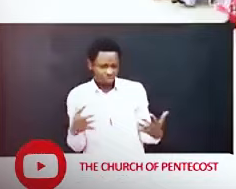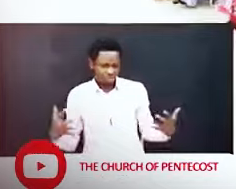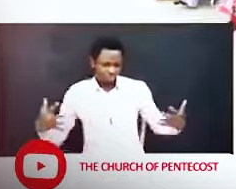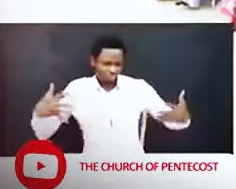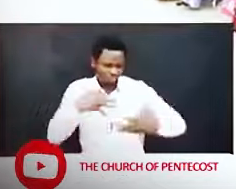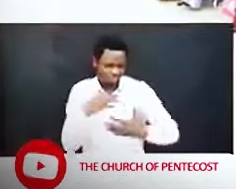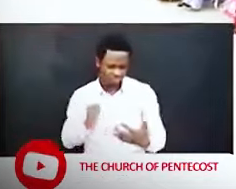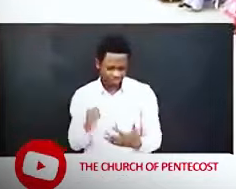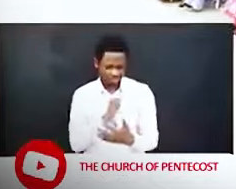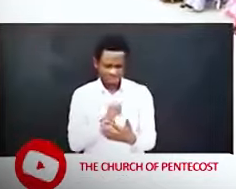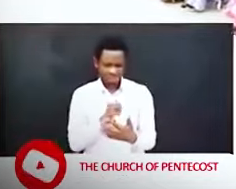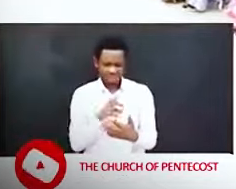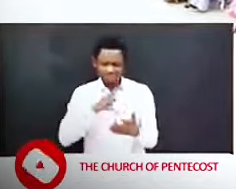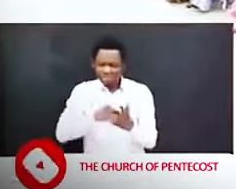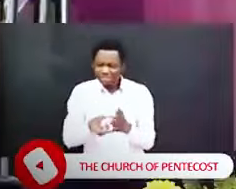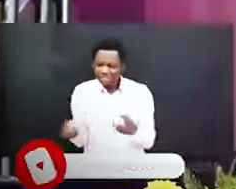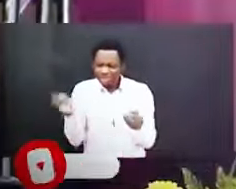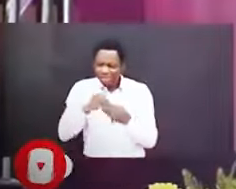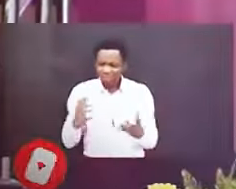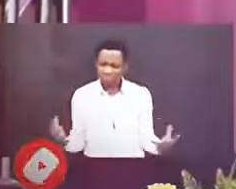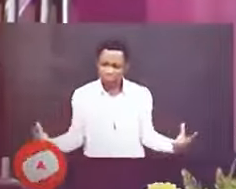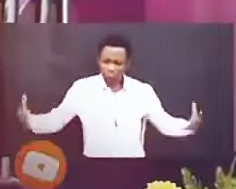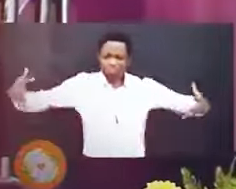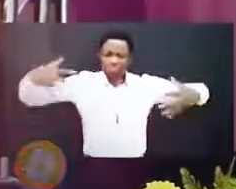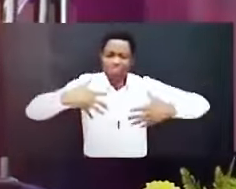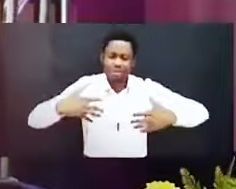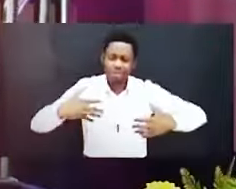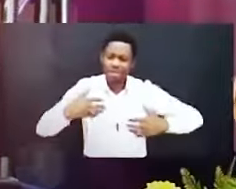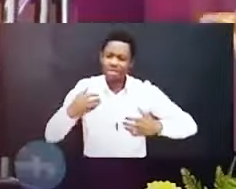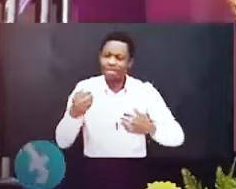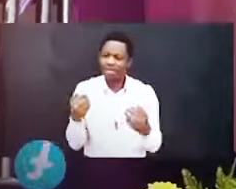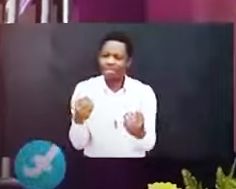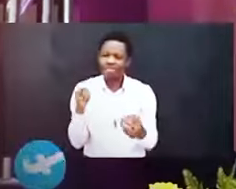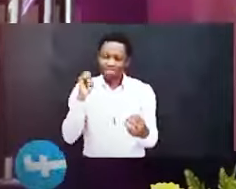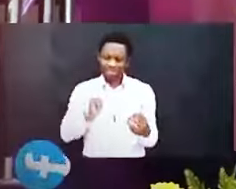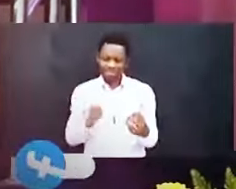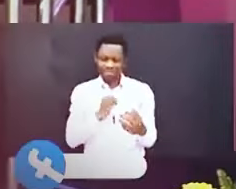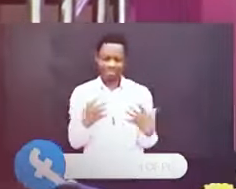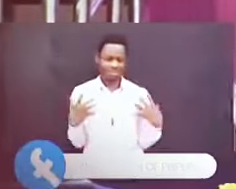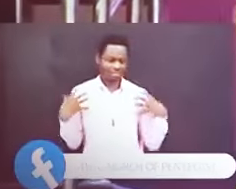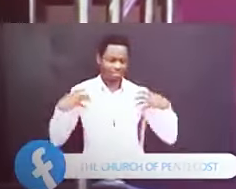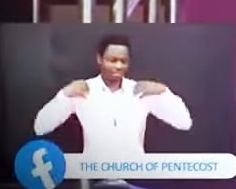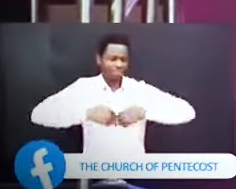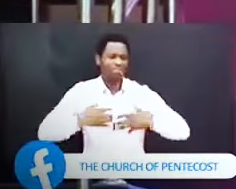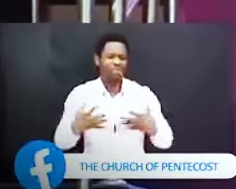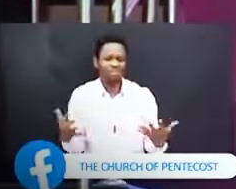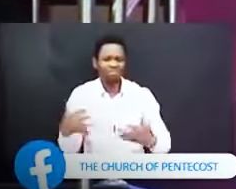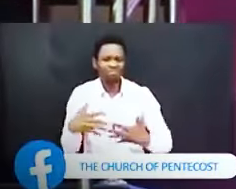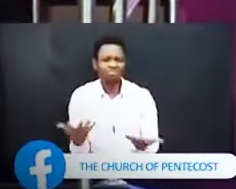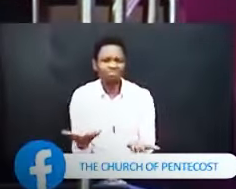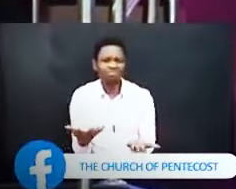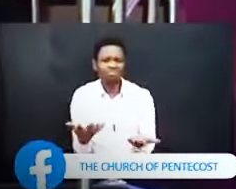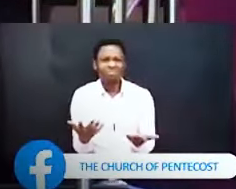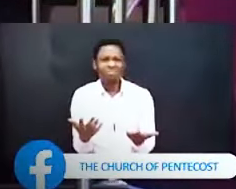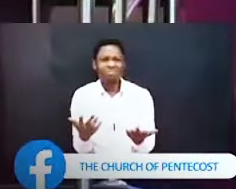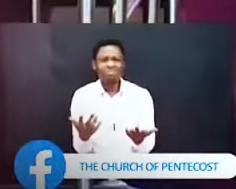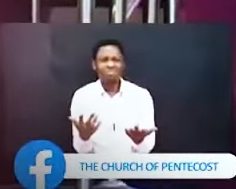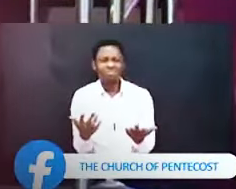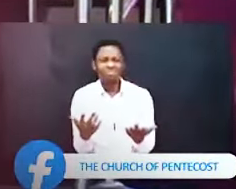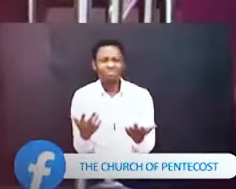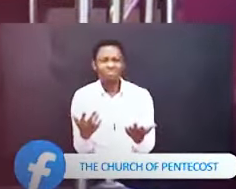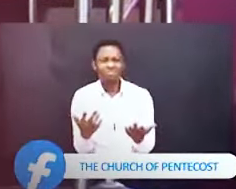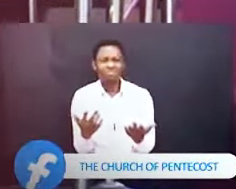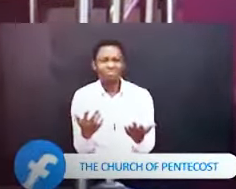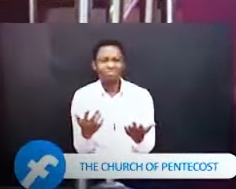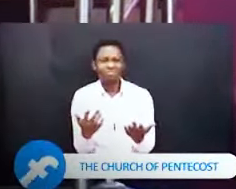now listen, this one I saw with my naked eyes. I've seen another person too, said, elder, can't you give us anything